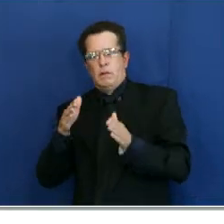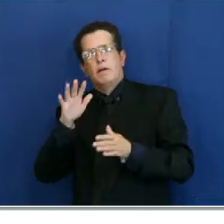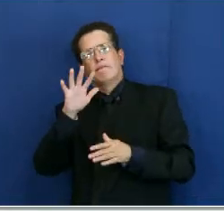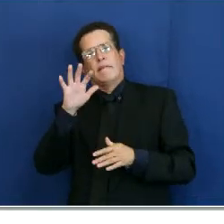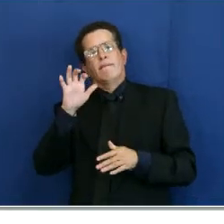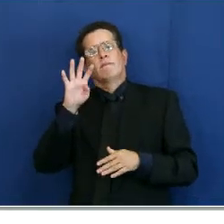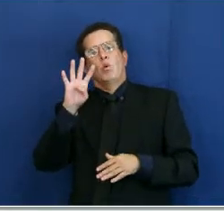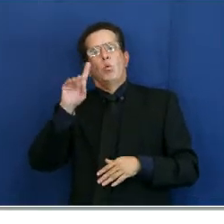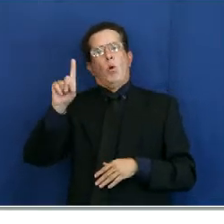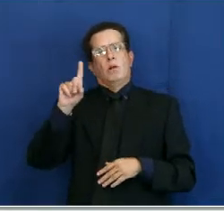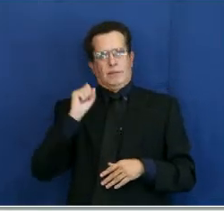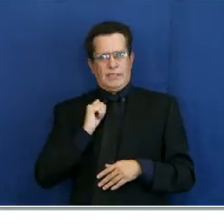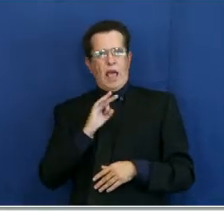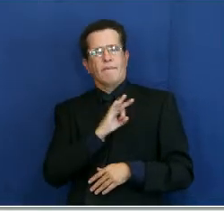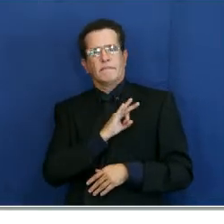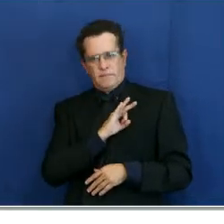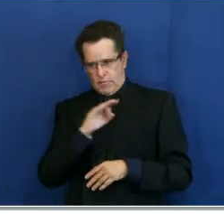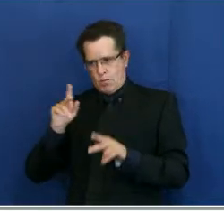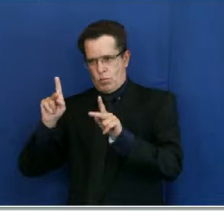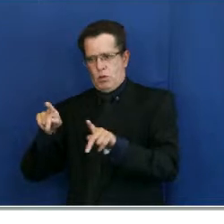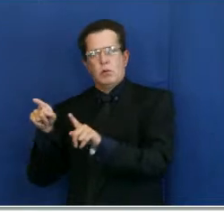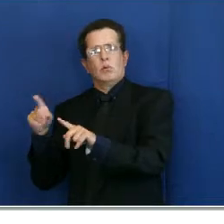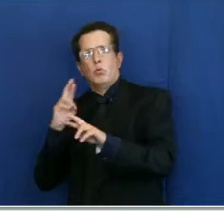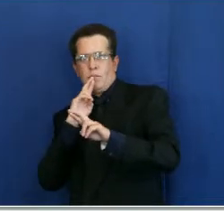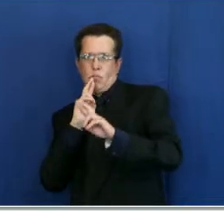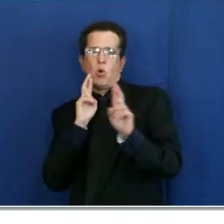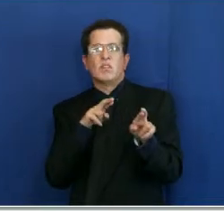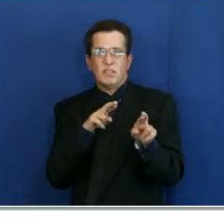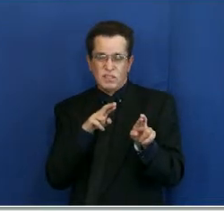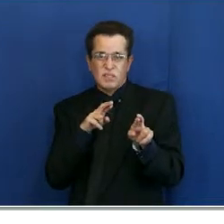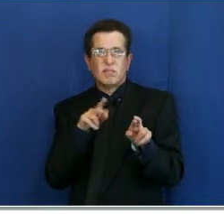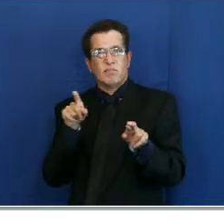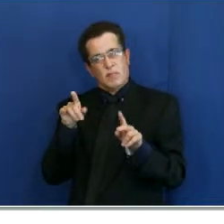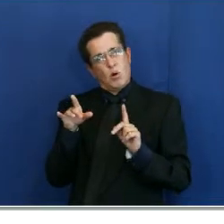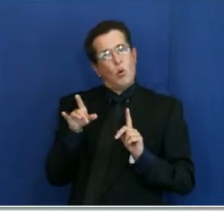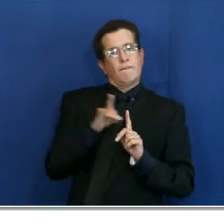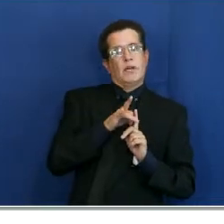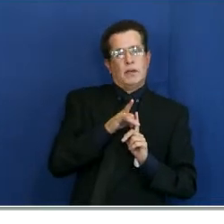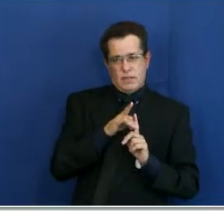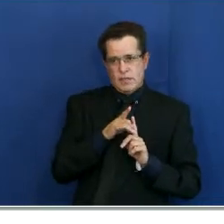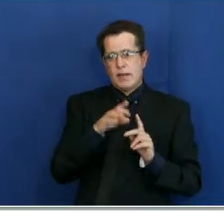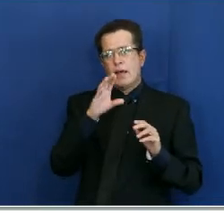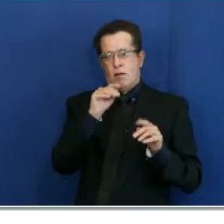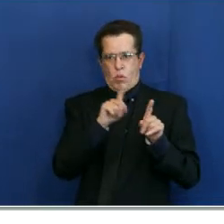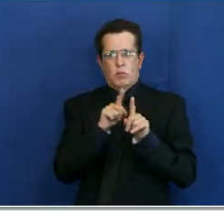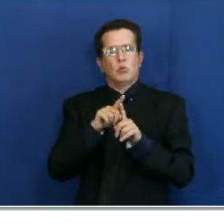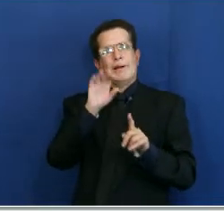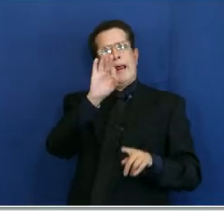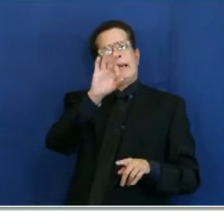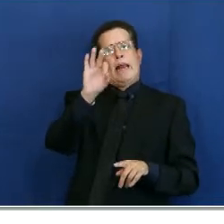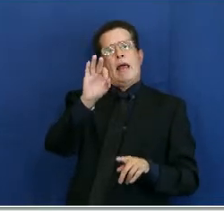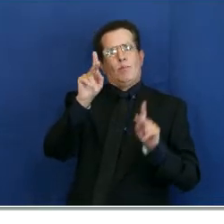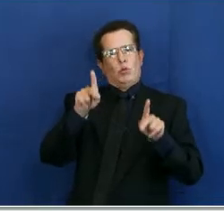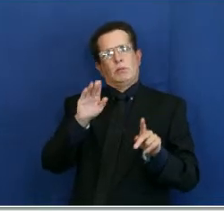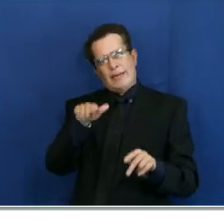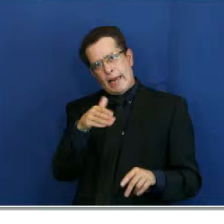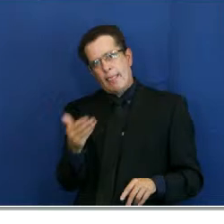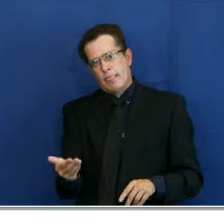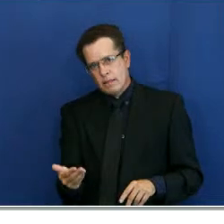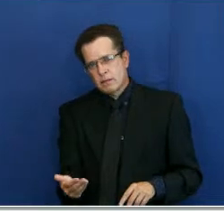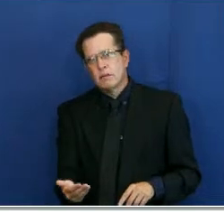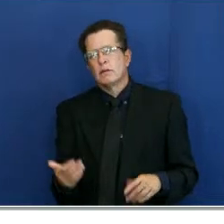541 staff members reported, and this includes 99 deaths. 59,